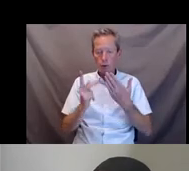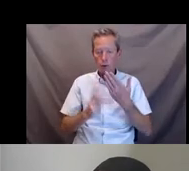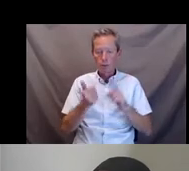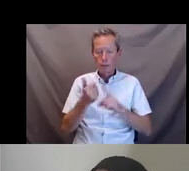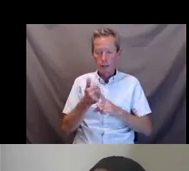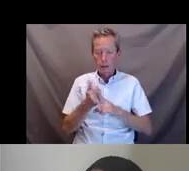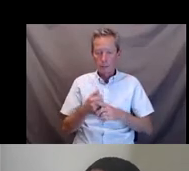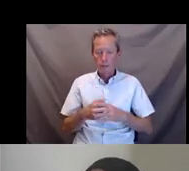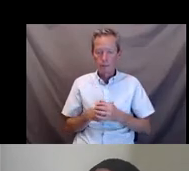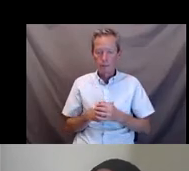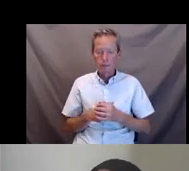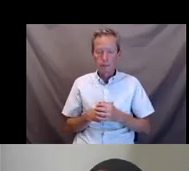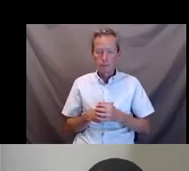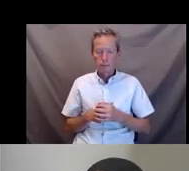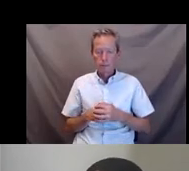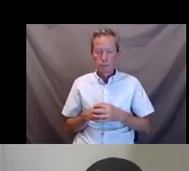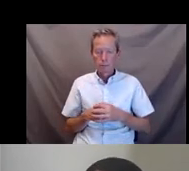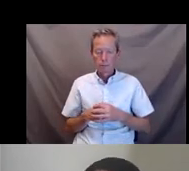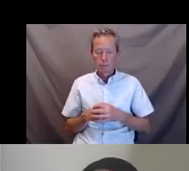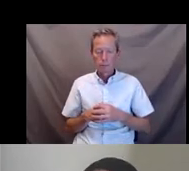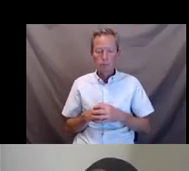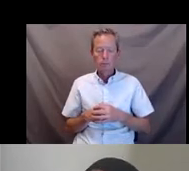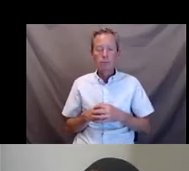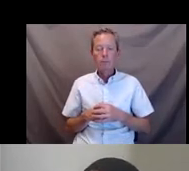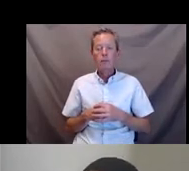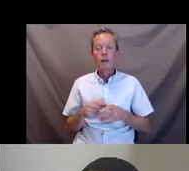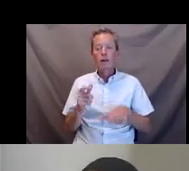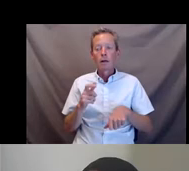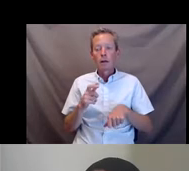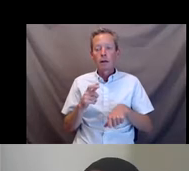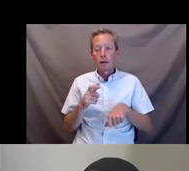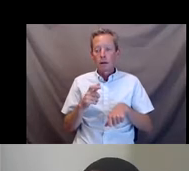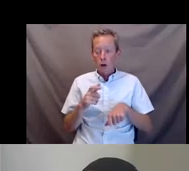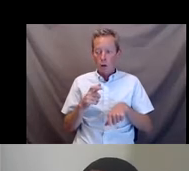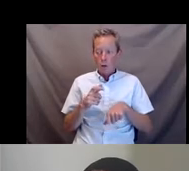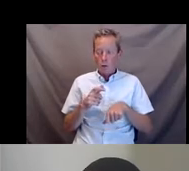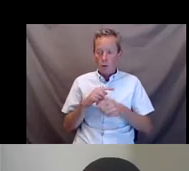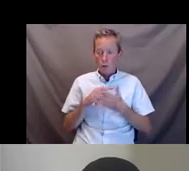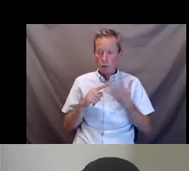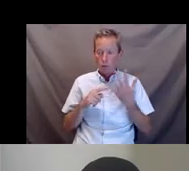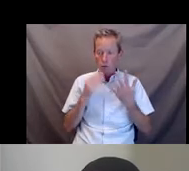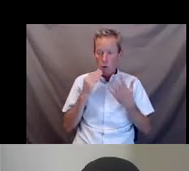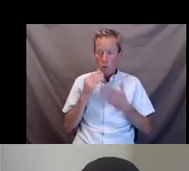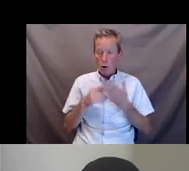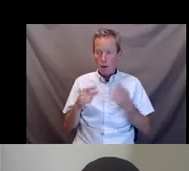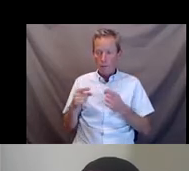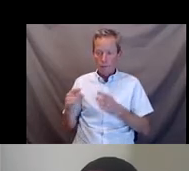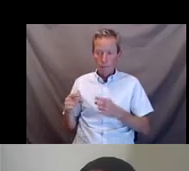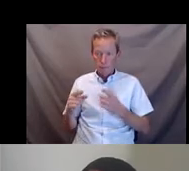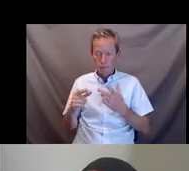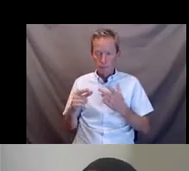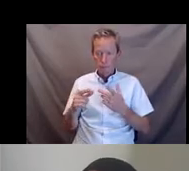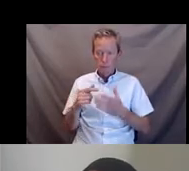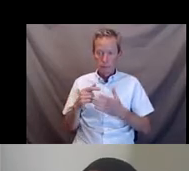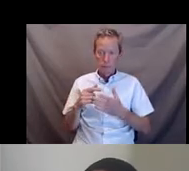get to that phase where we're actually rolling this out, when we know that those things that have to happen from a systems perspective are in place